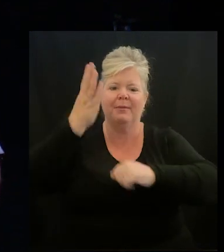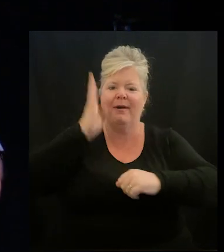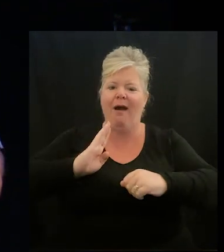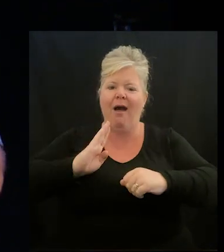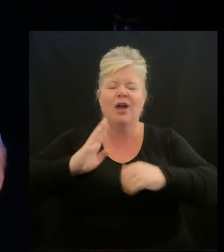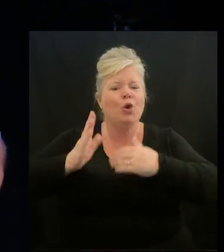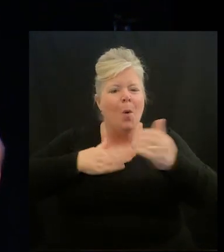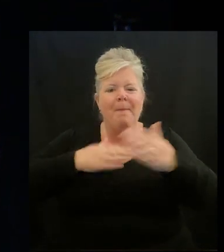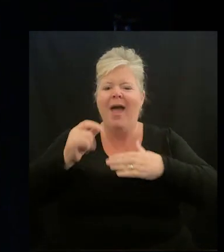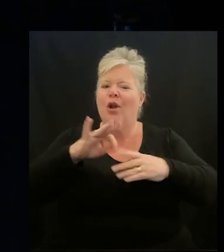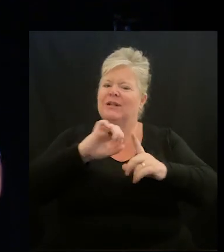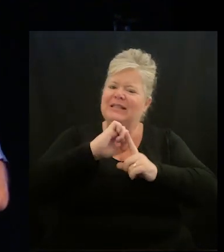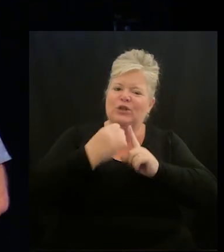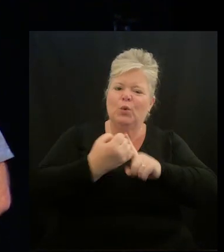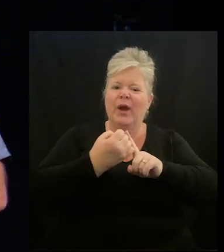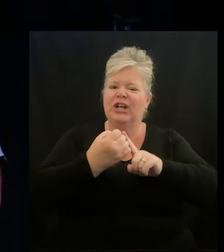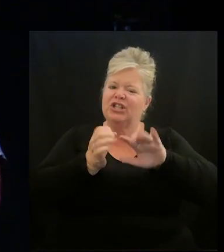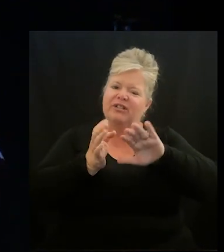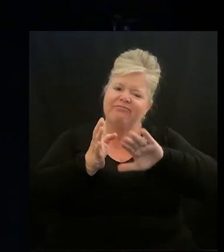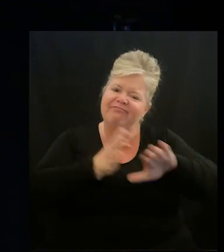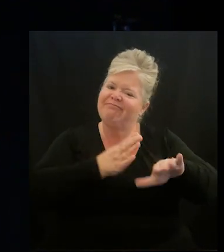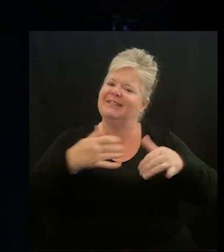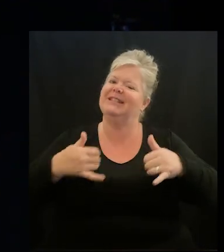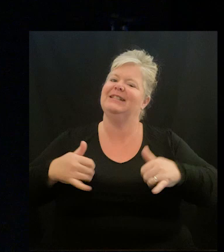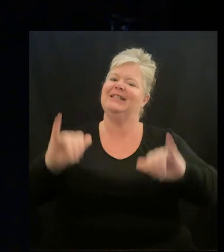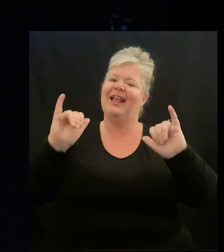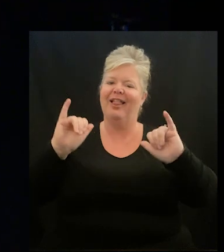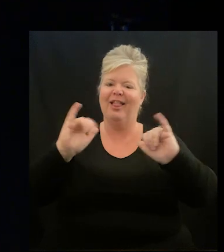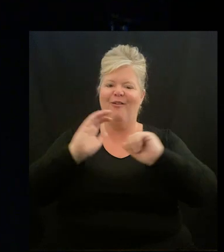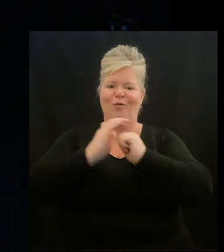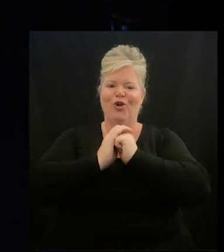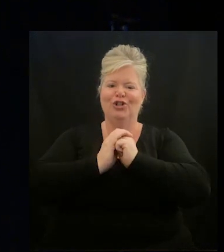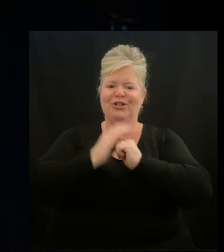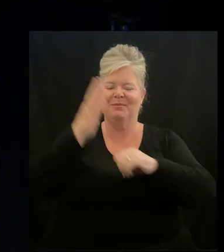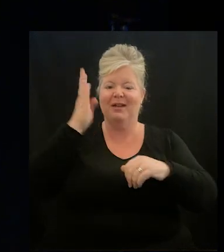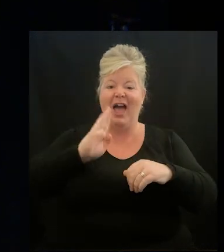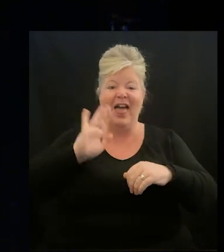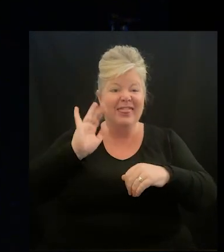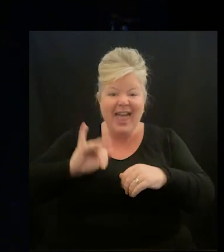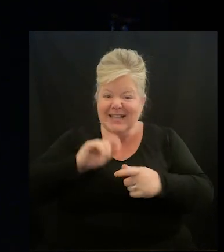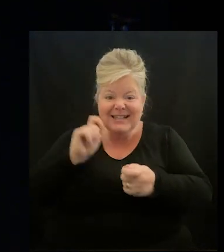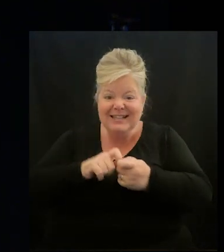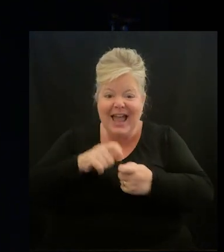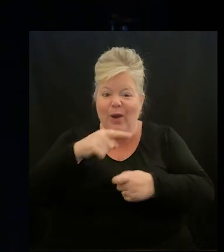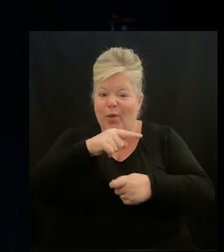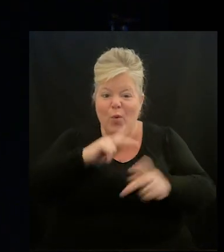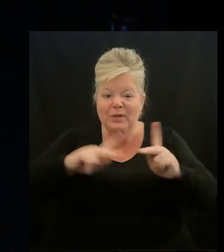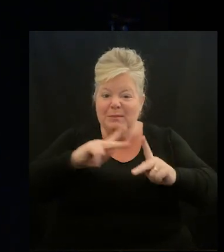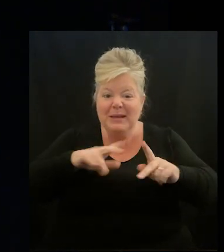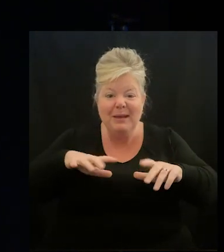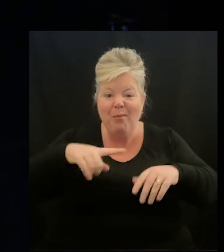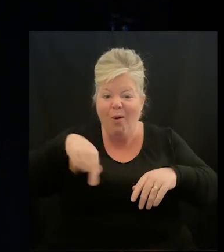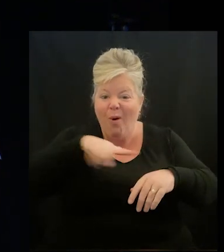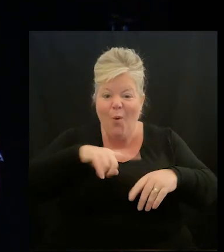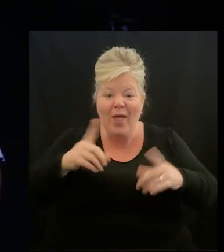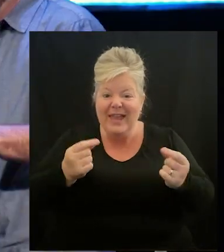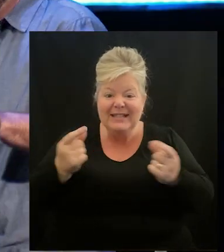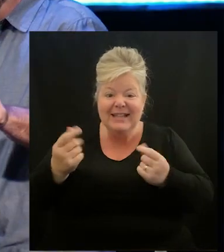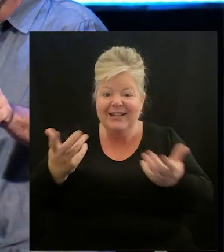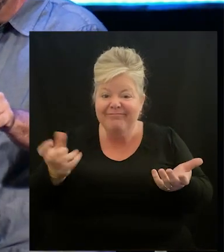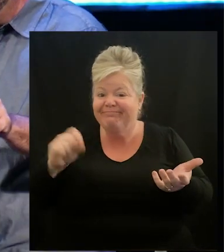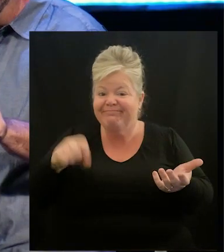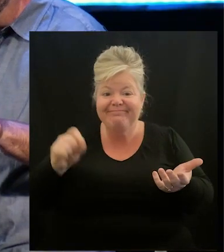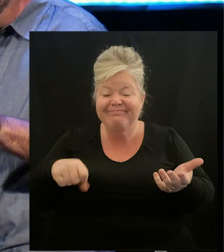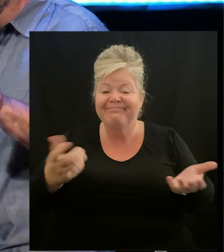spite of your circumstances. It's exactly what the people did. After consulting the